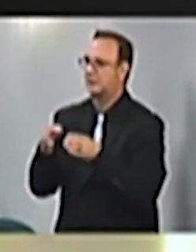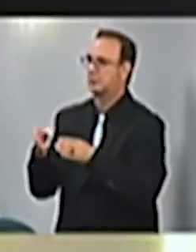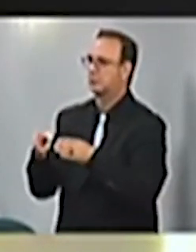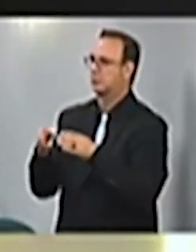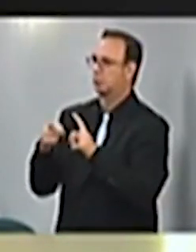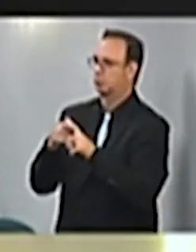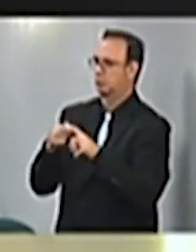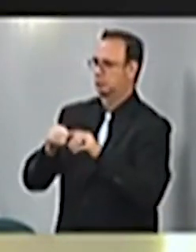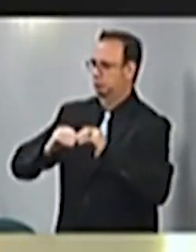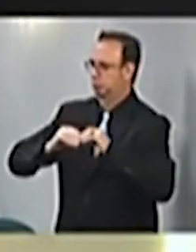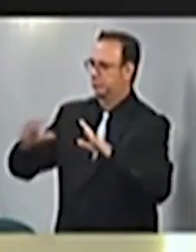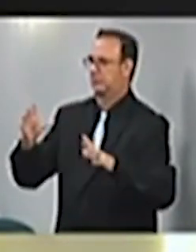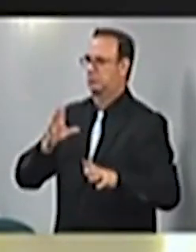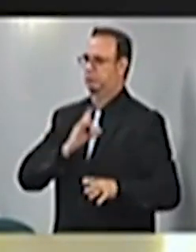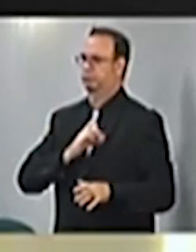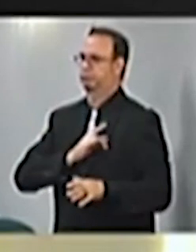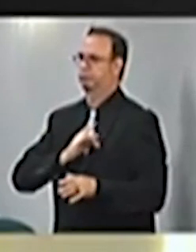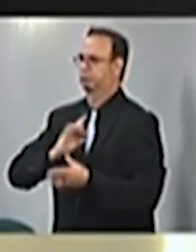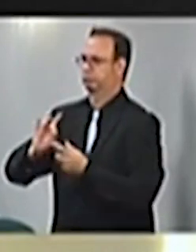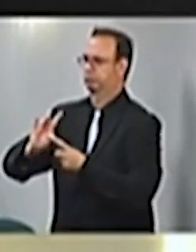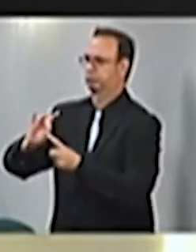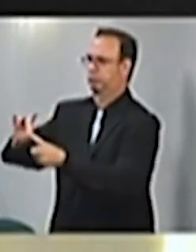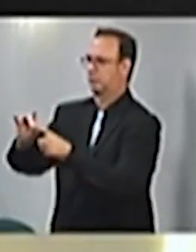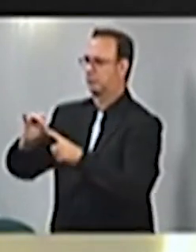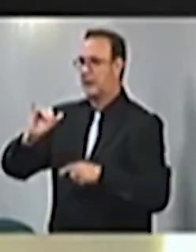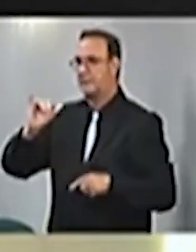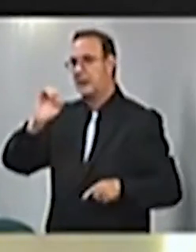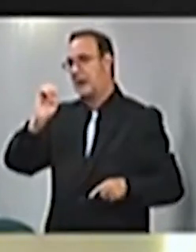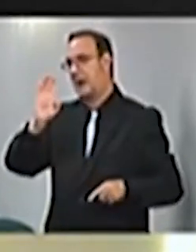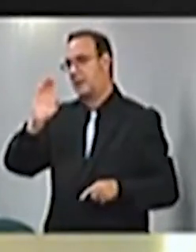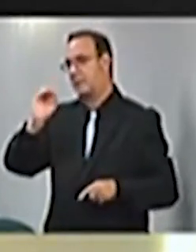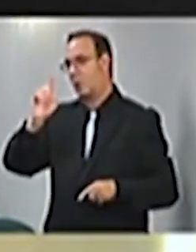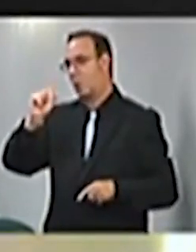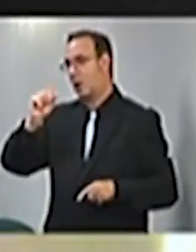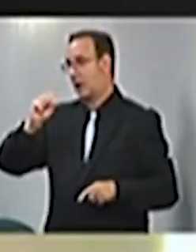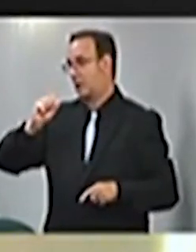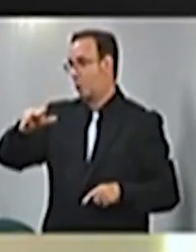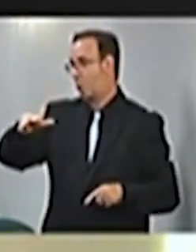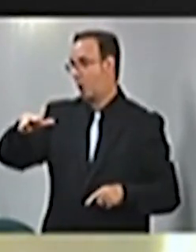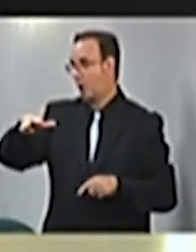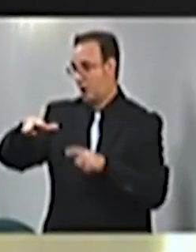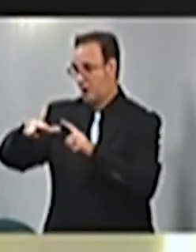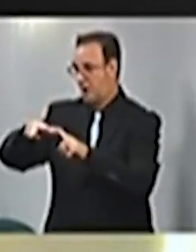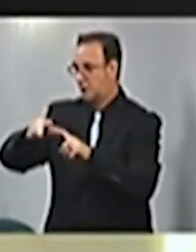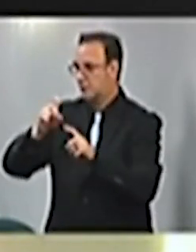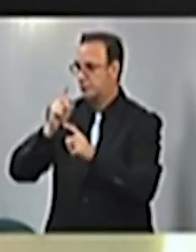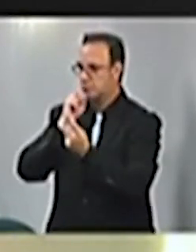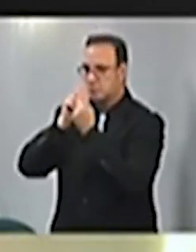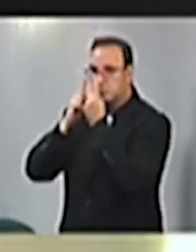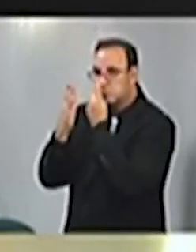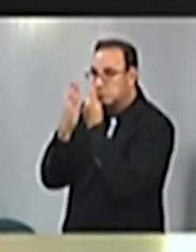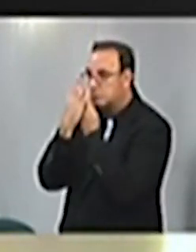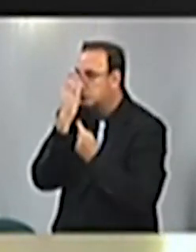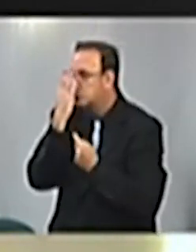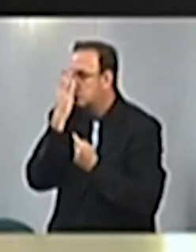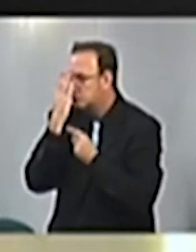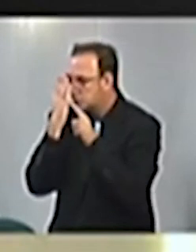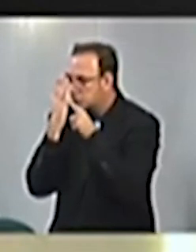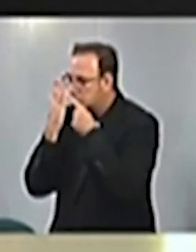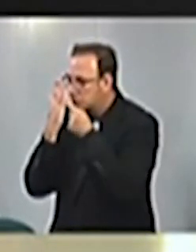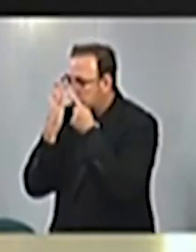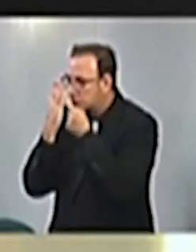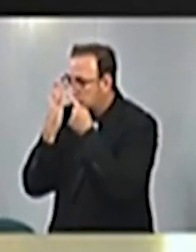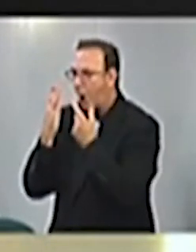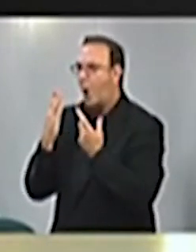Ebola, you really have to get very, very close to somebody. I think this was also true of the